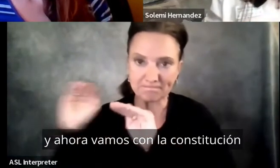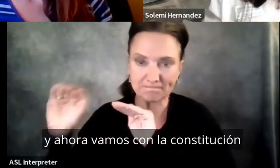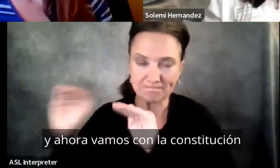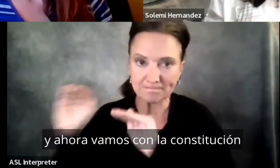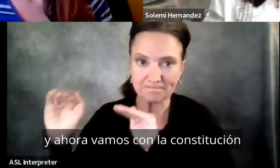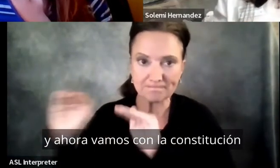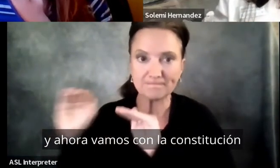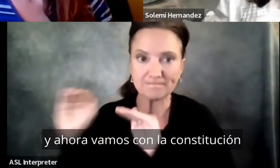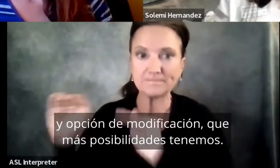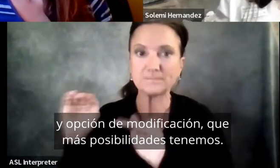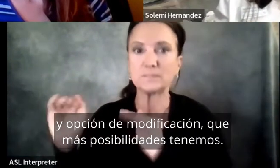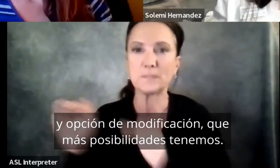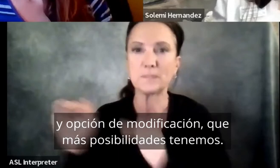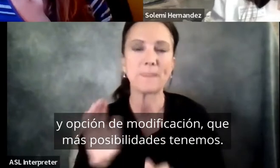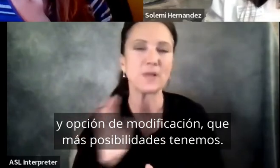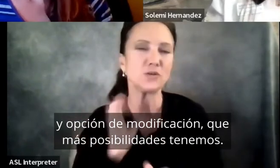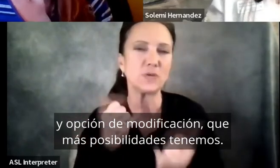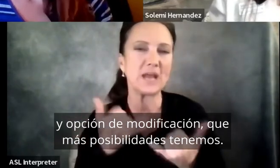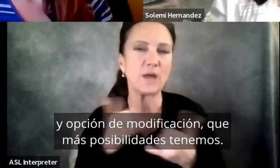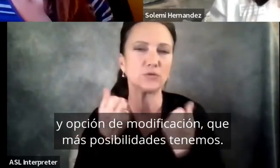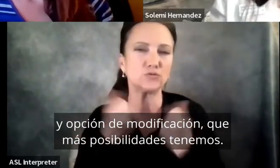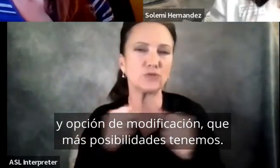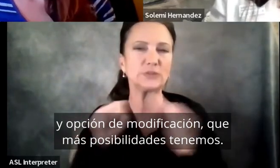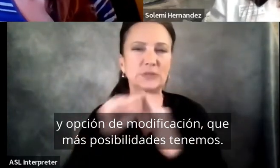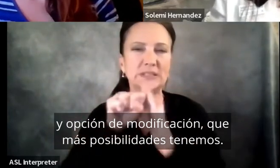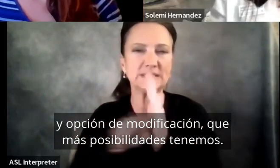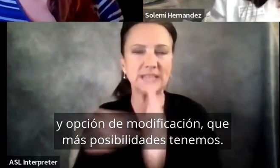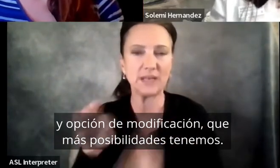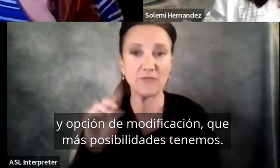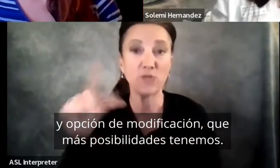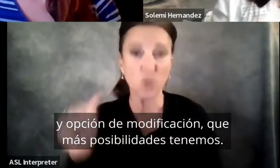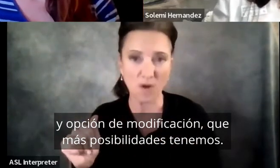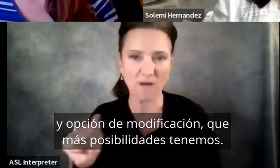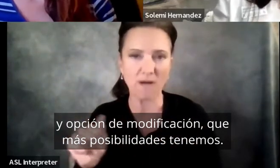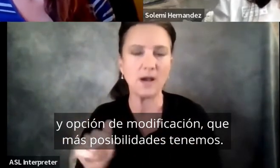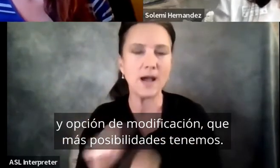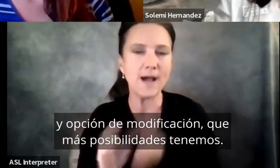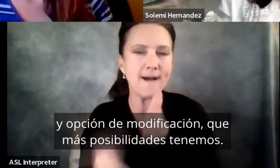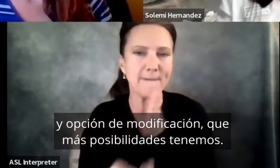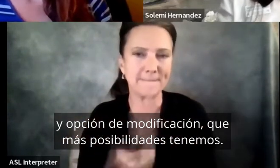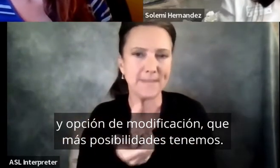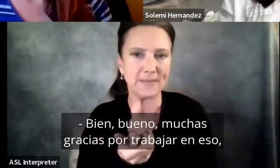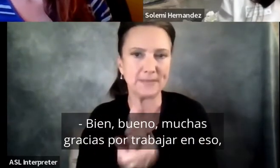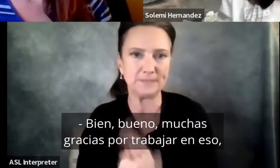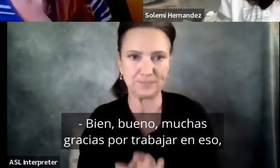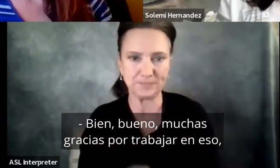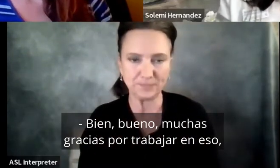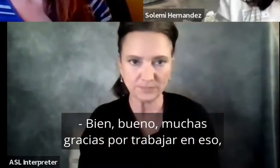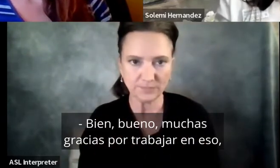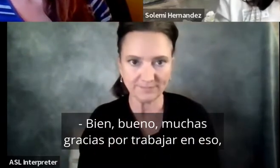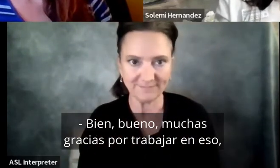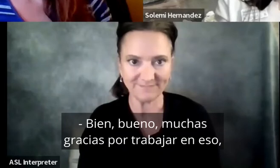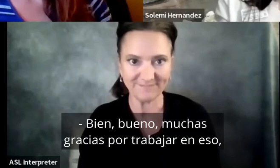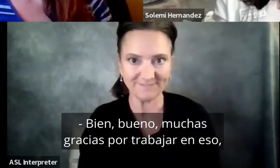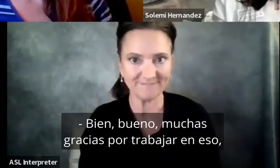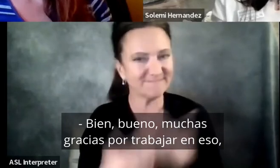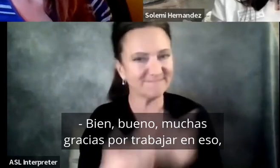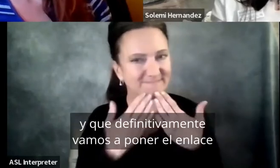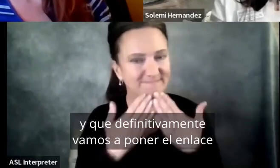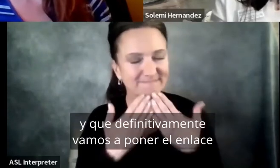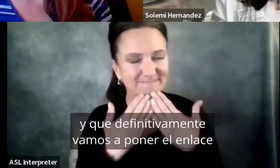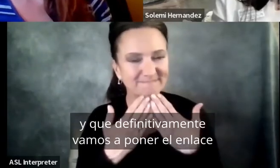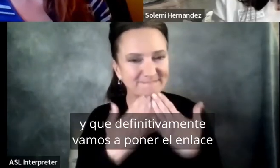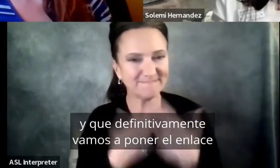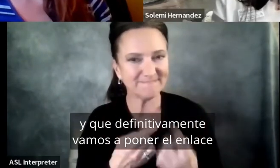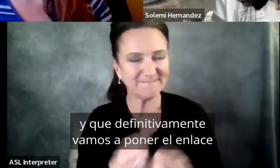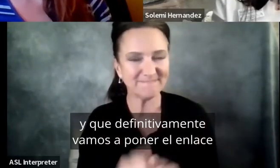with the constitutional amendment option, which will have more possibilities. Well, thank you so much for working on that.